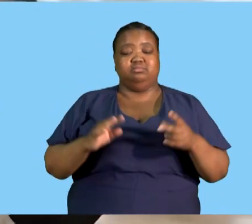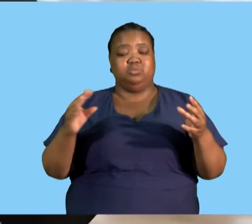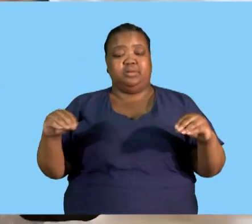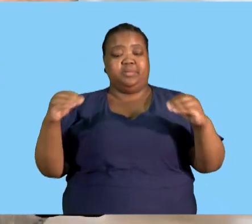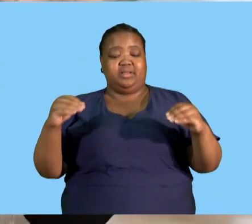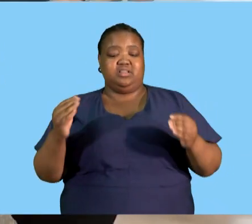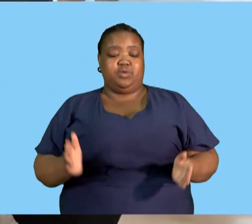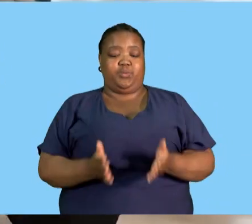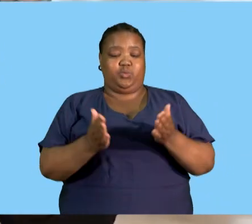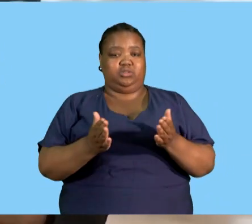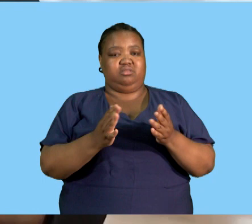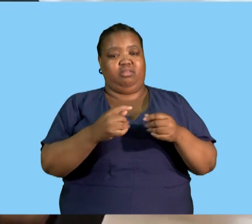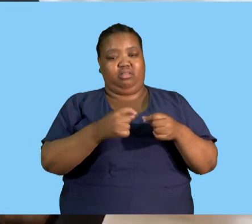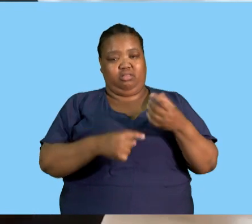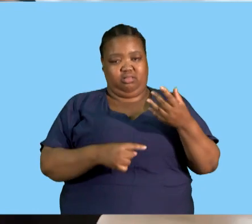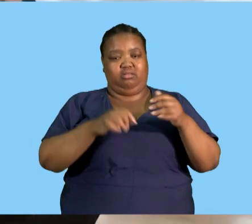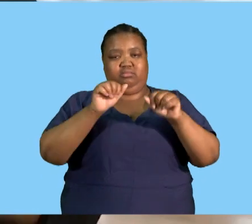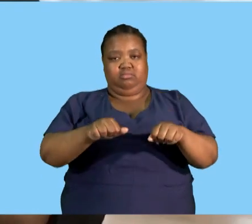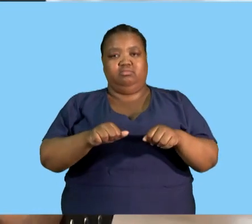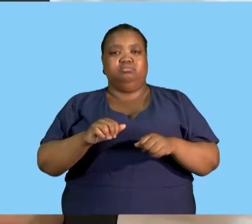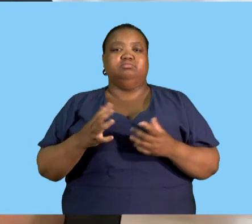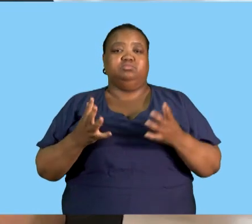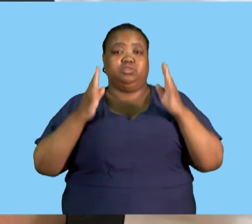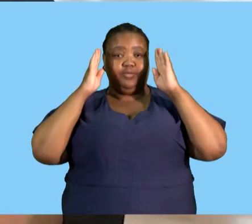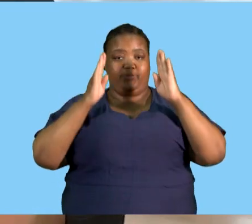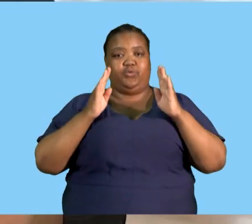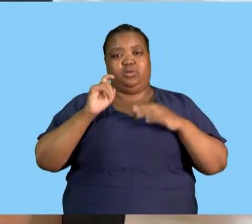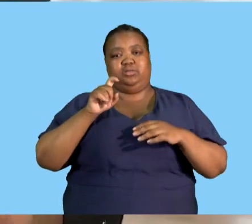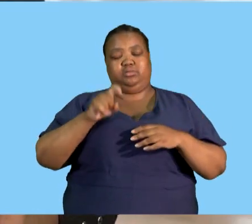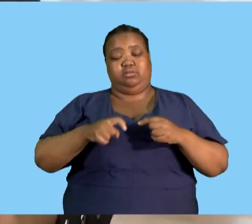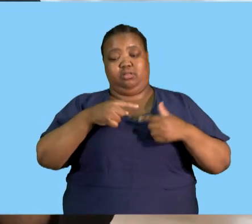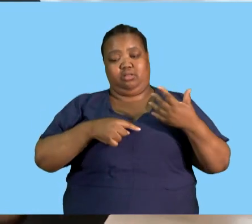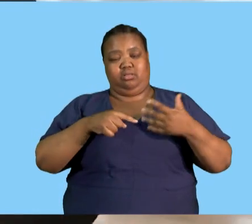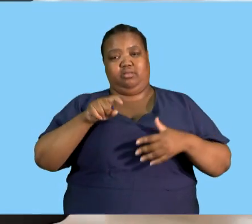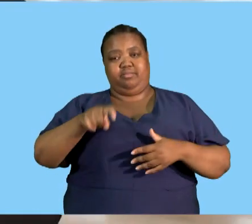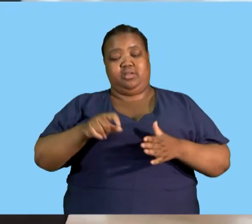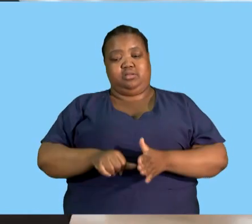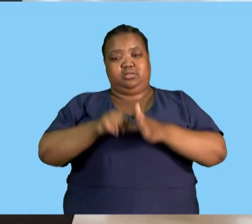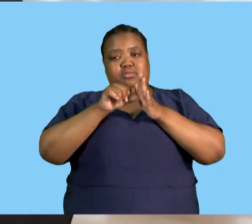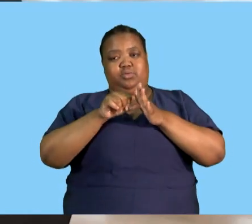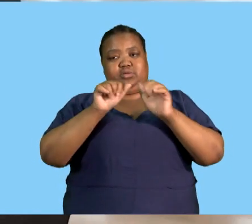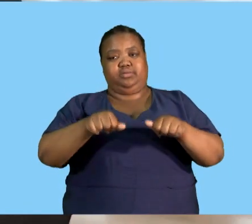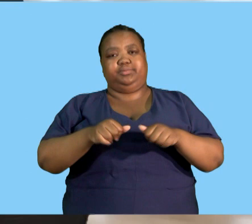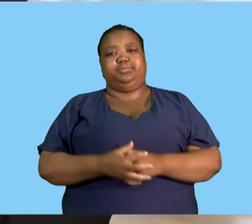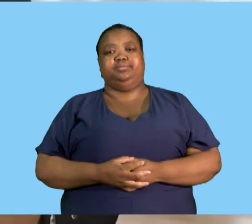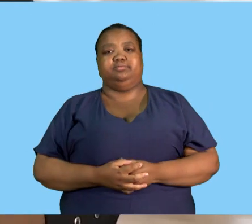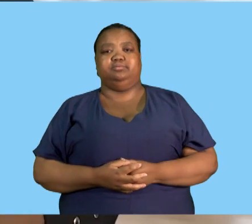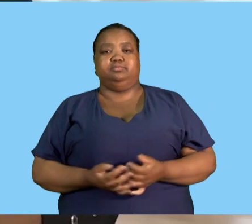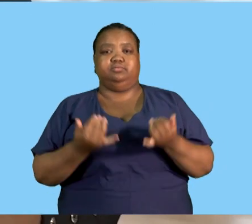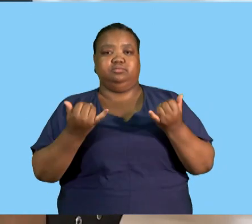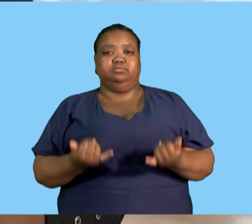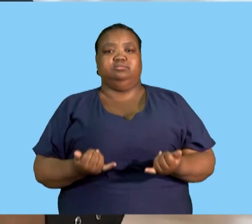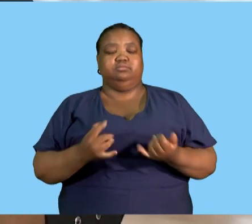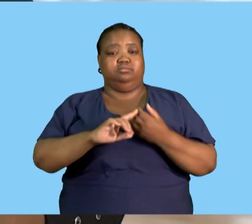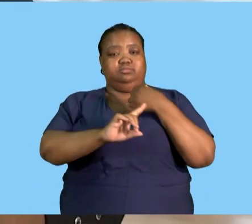the business should motivate. Remember that. So that is the how part that you must focus on. Very, very important.